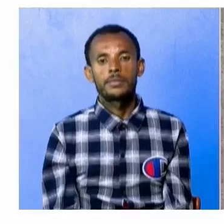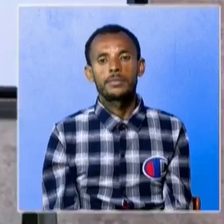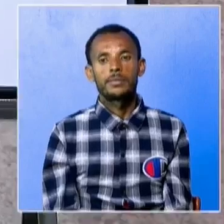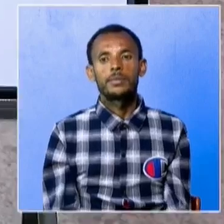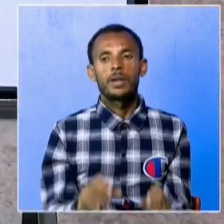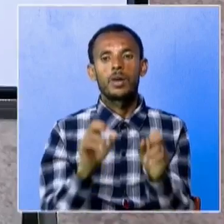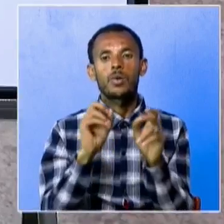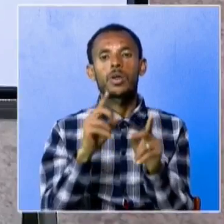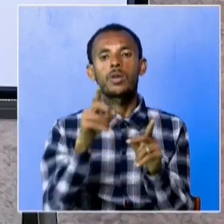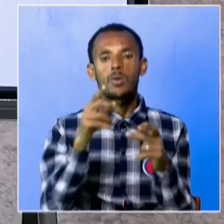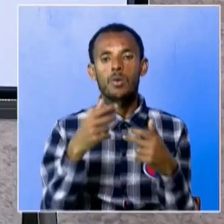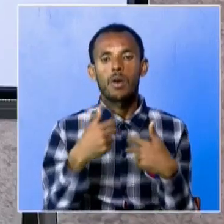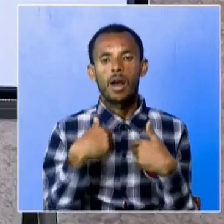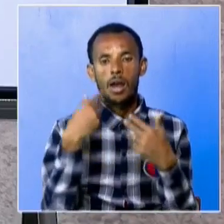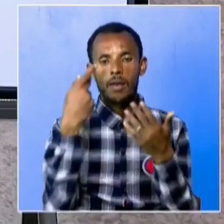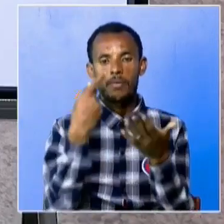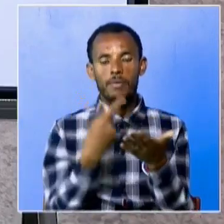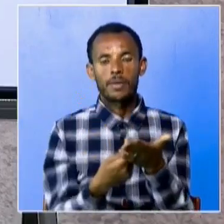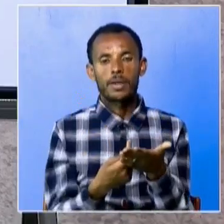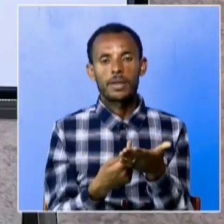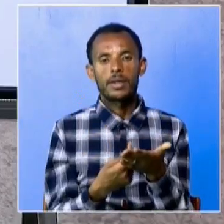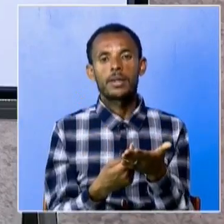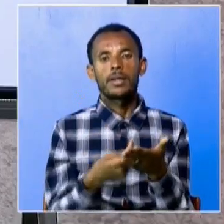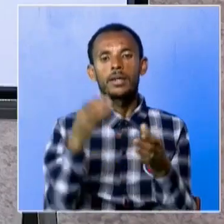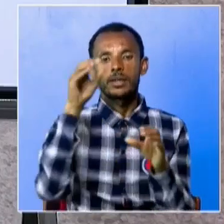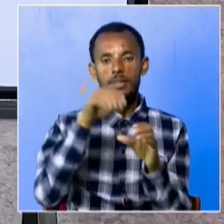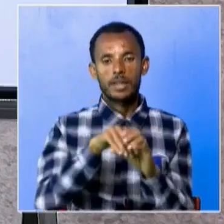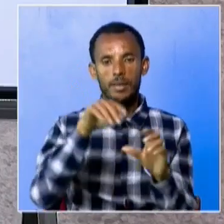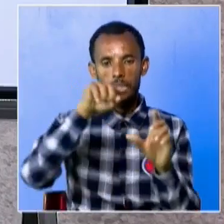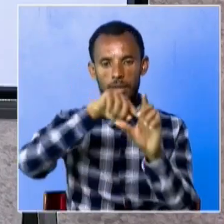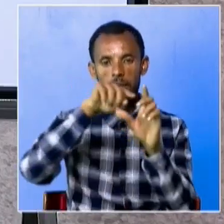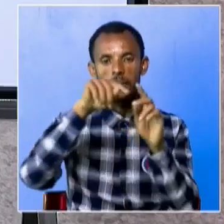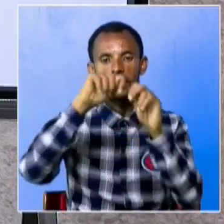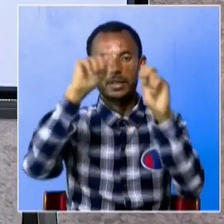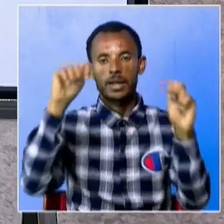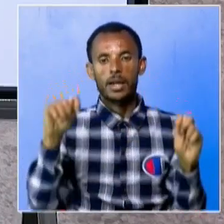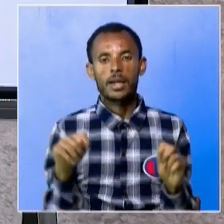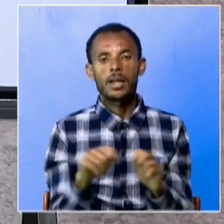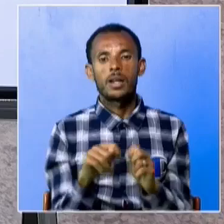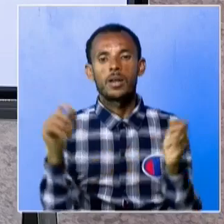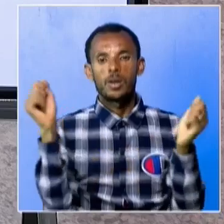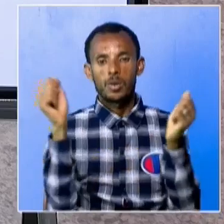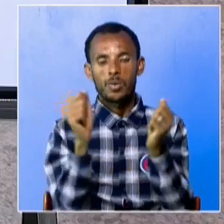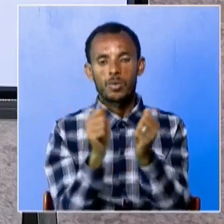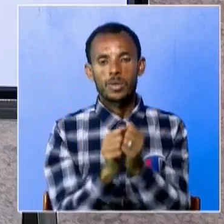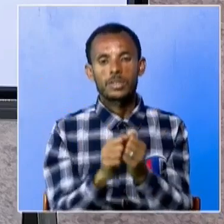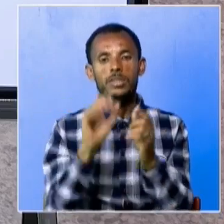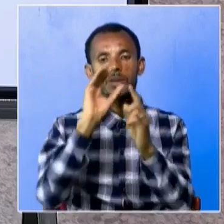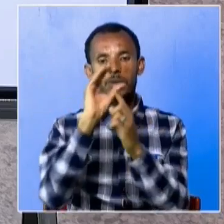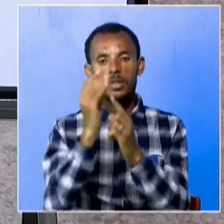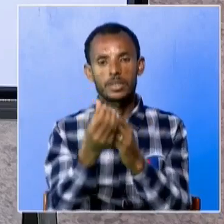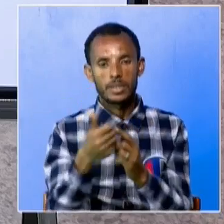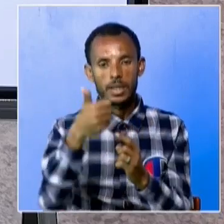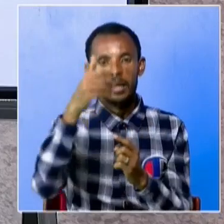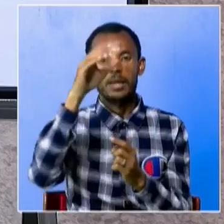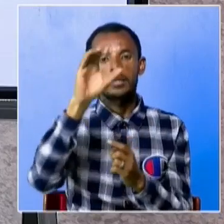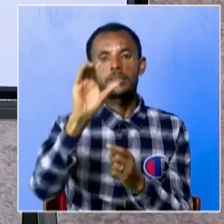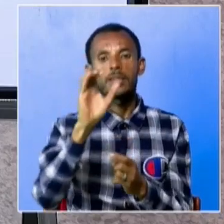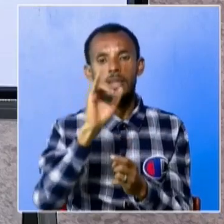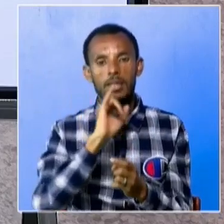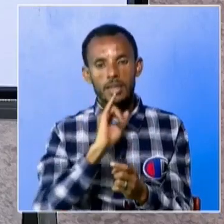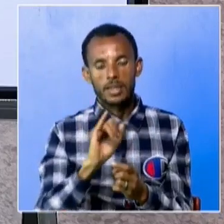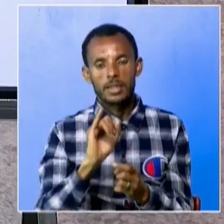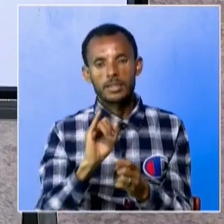Okay, you have here a certain inscribed triangle with the condition AC is